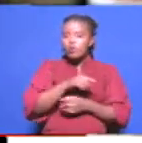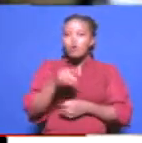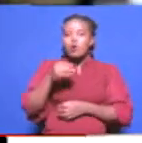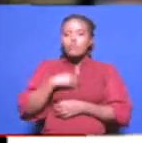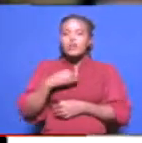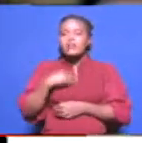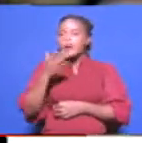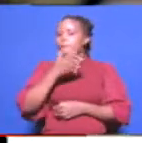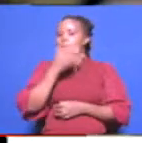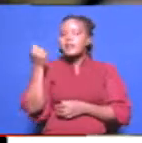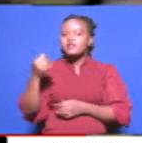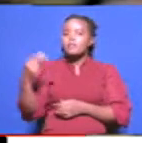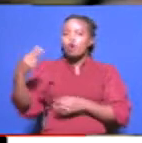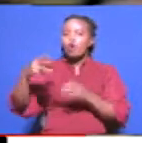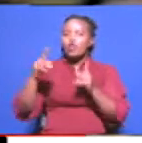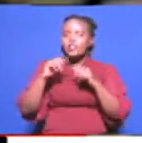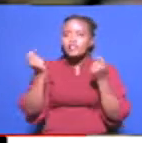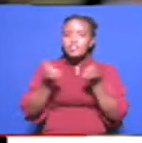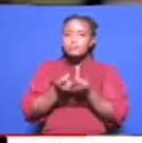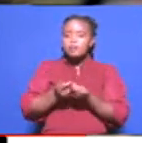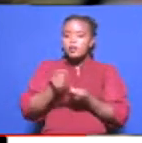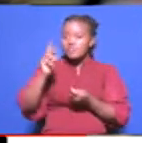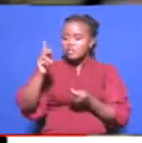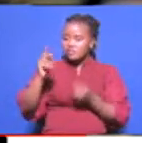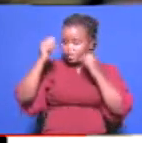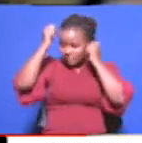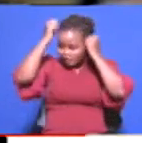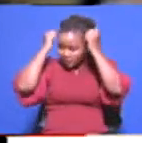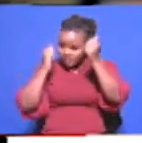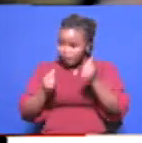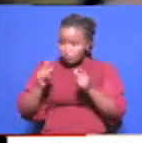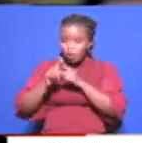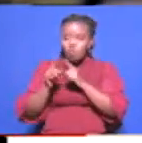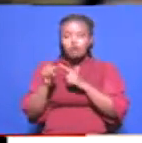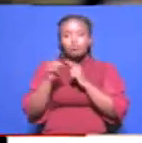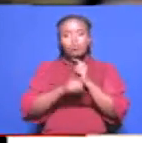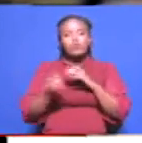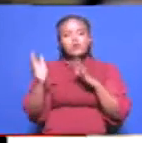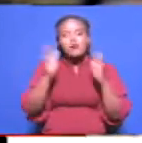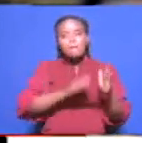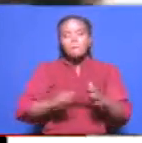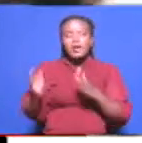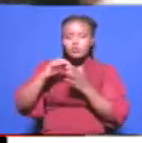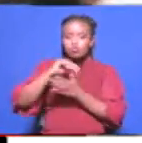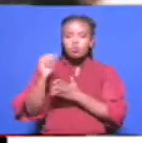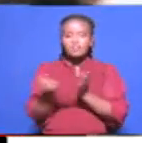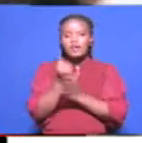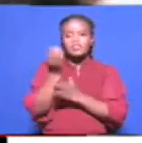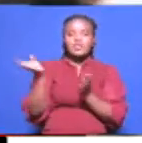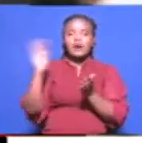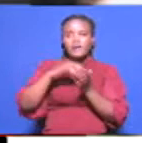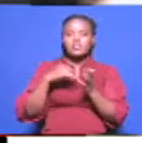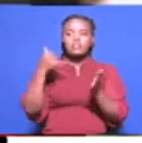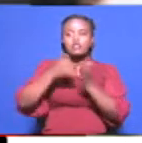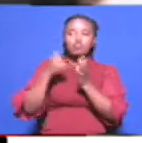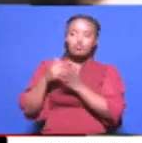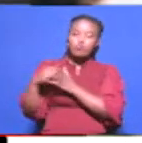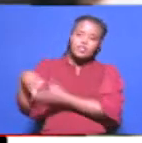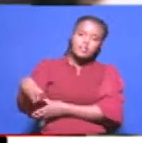hockey teams within the KDF, and we intend to bring it back, including rugby. Sporting